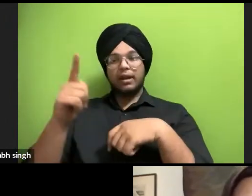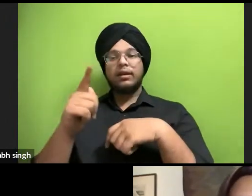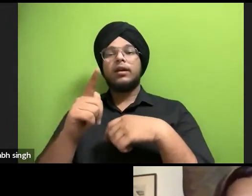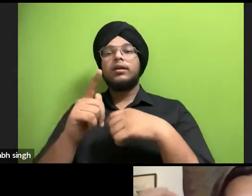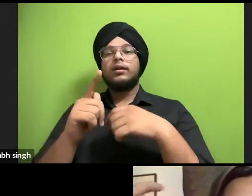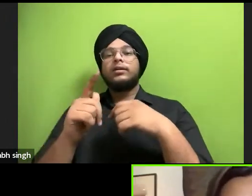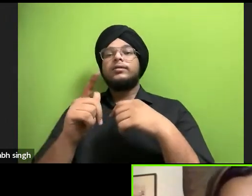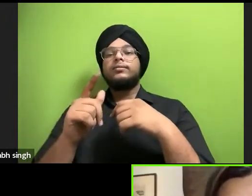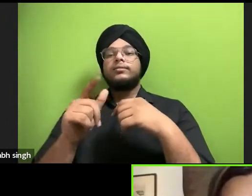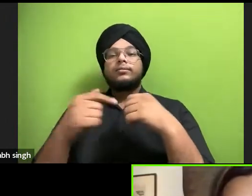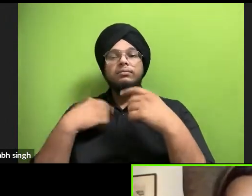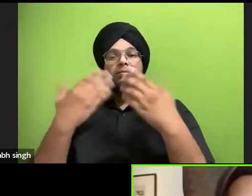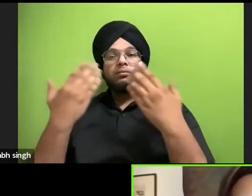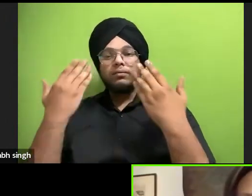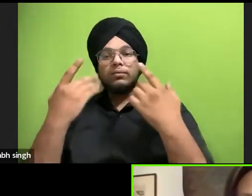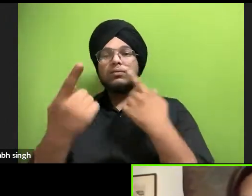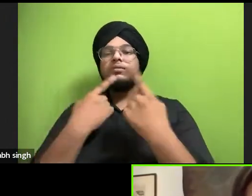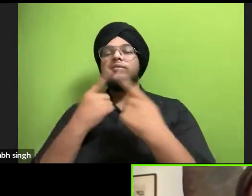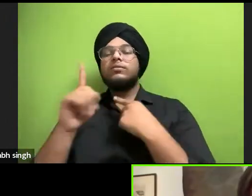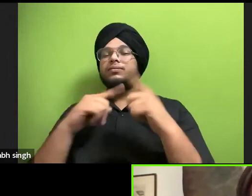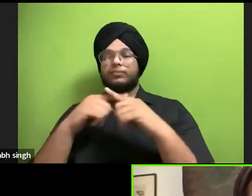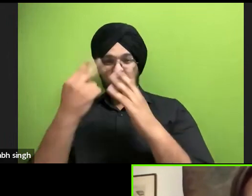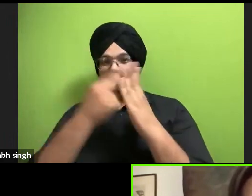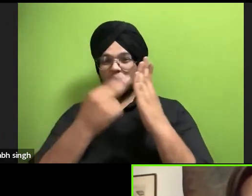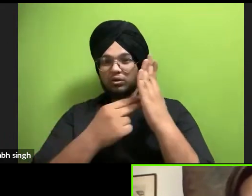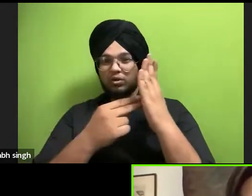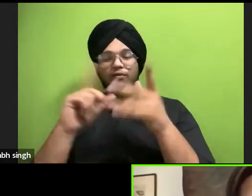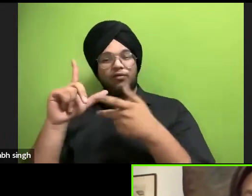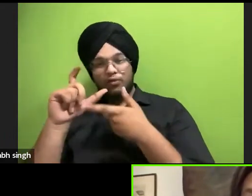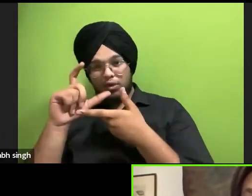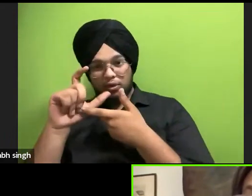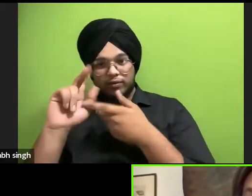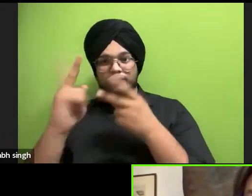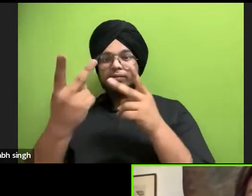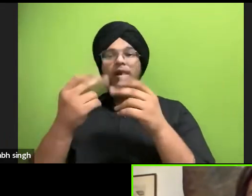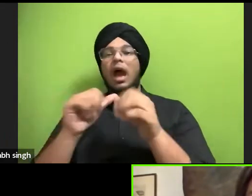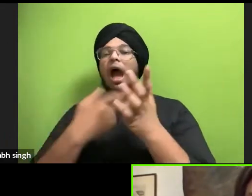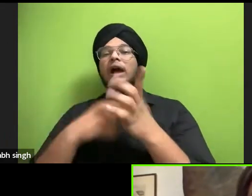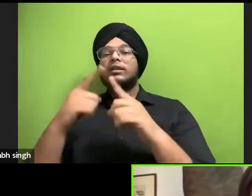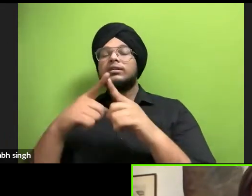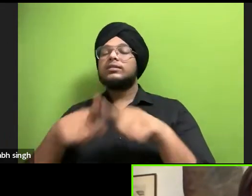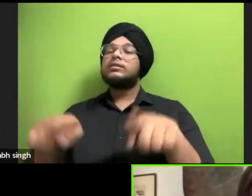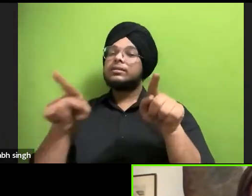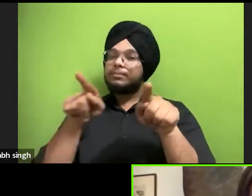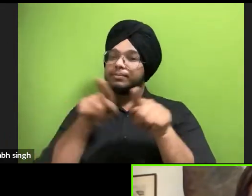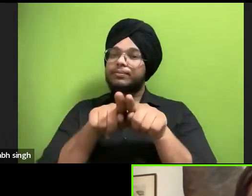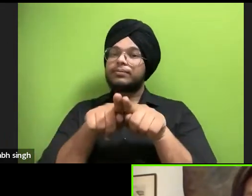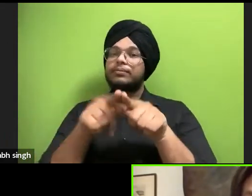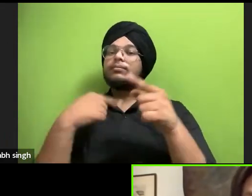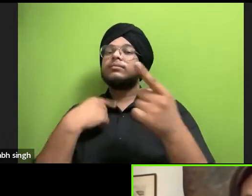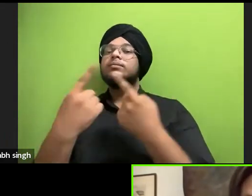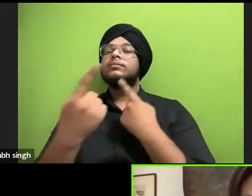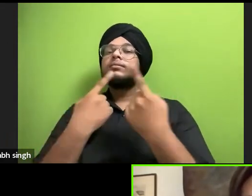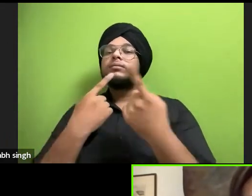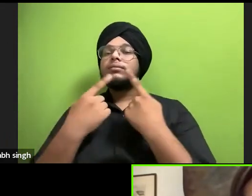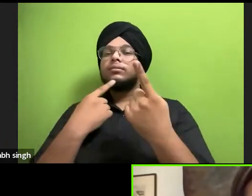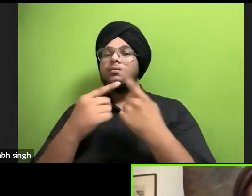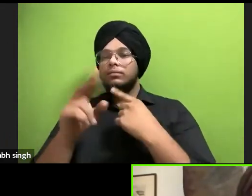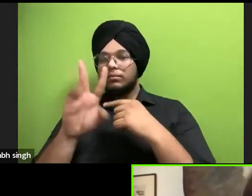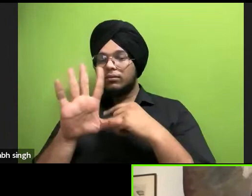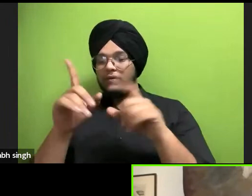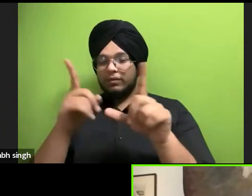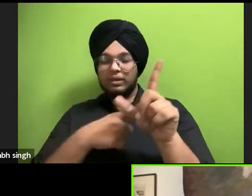we don't talk about crafts and photography and art in the same way that we did even 25 years